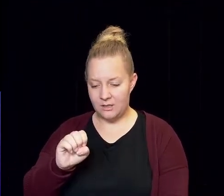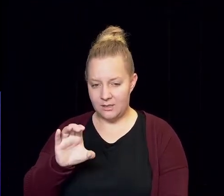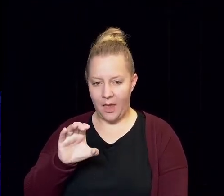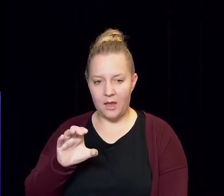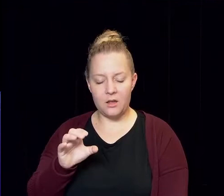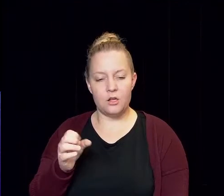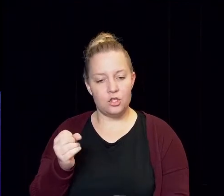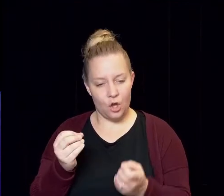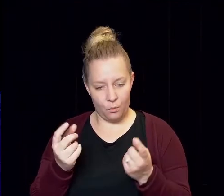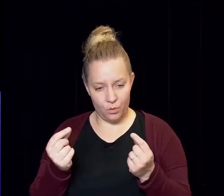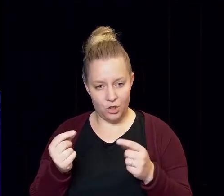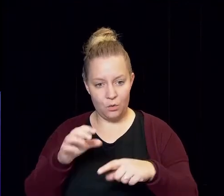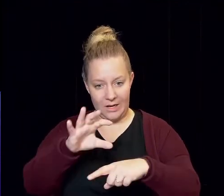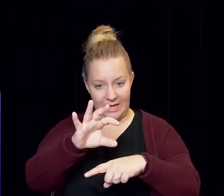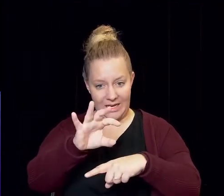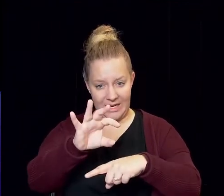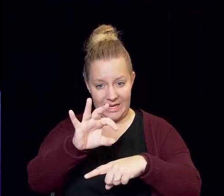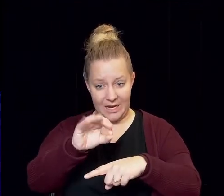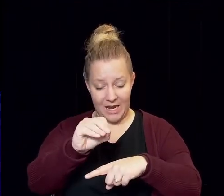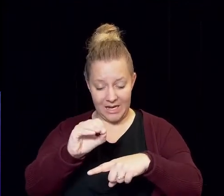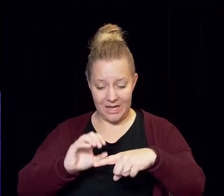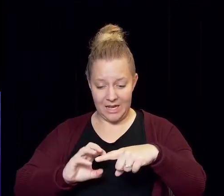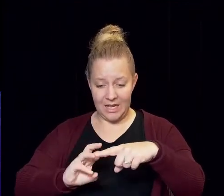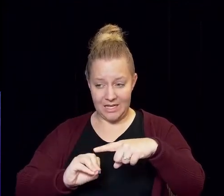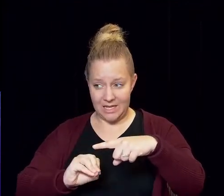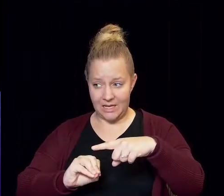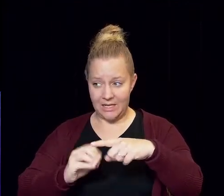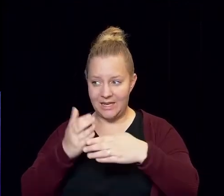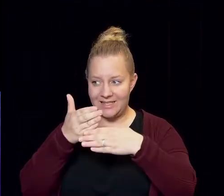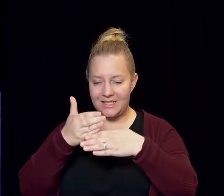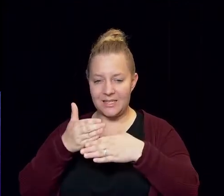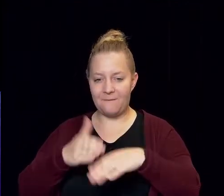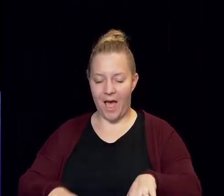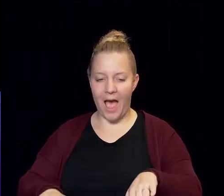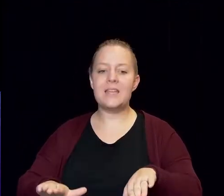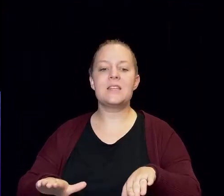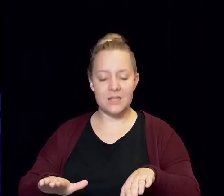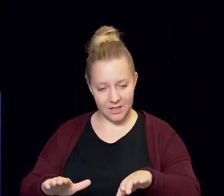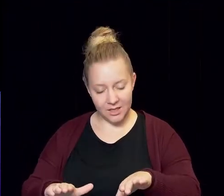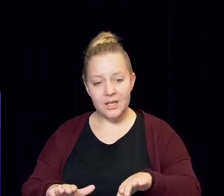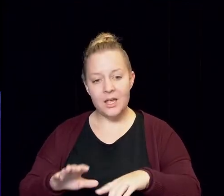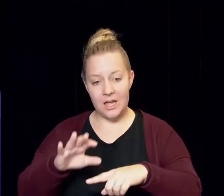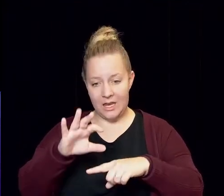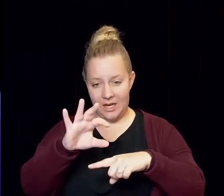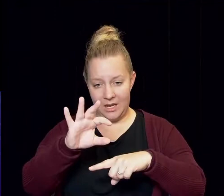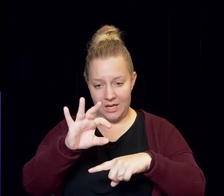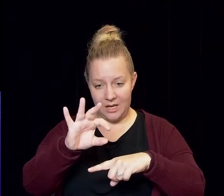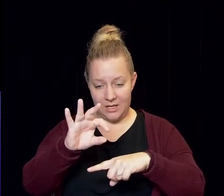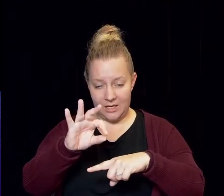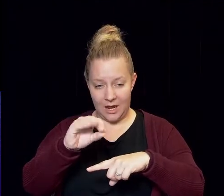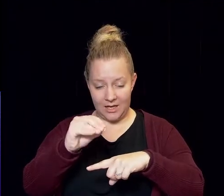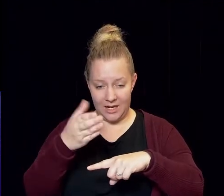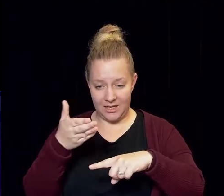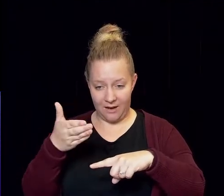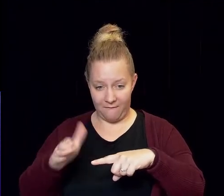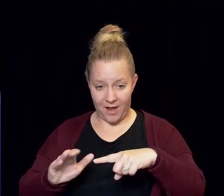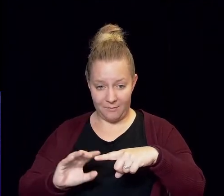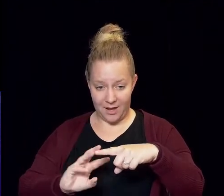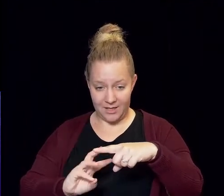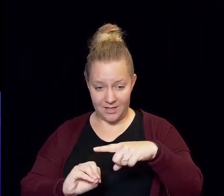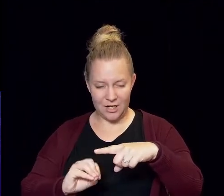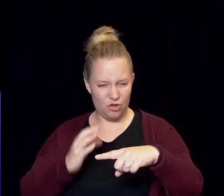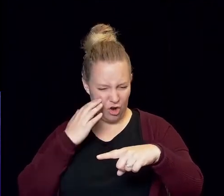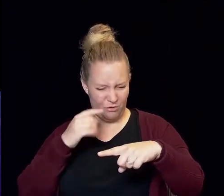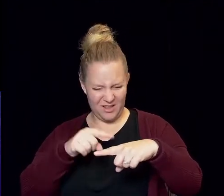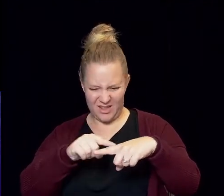of 90 to 60 is I'm just going to divide it out. So when I take 90 divided by 60, because we know that this rate line or this